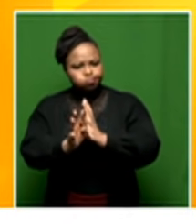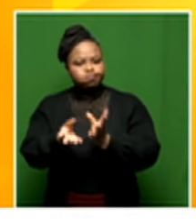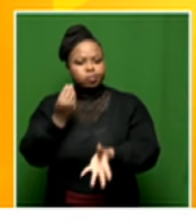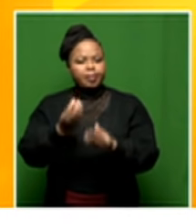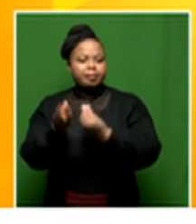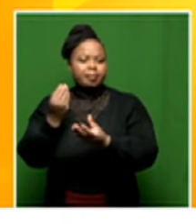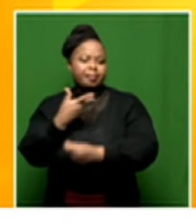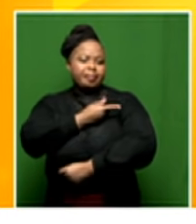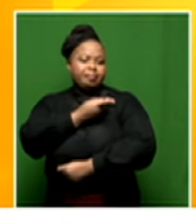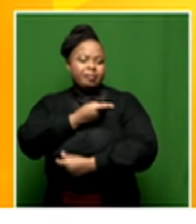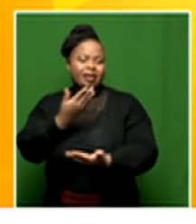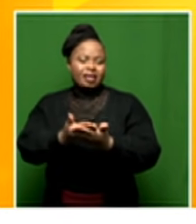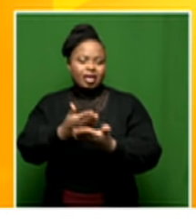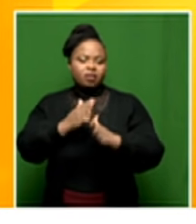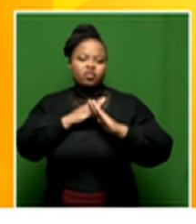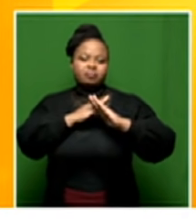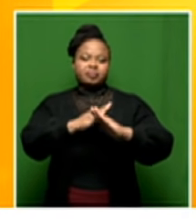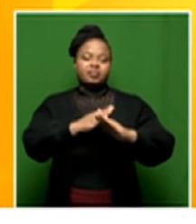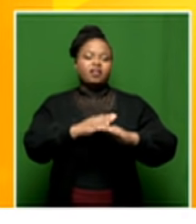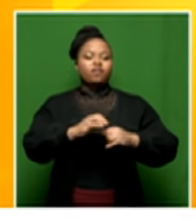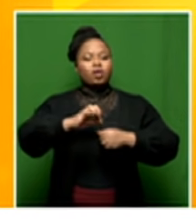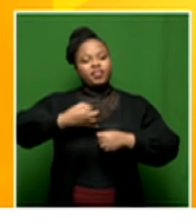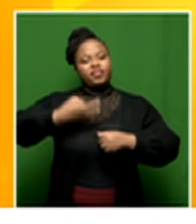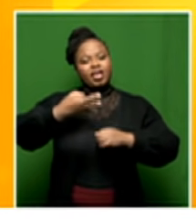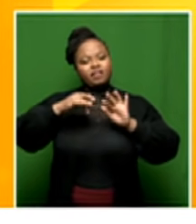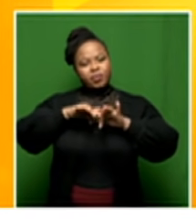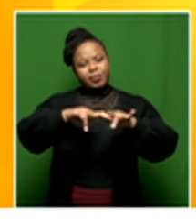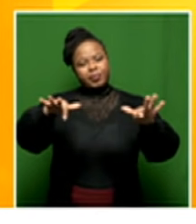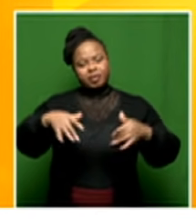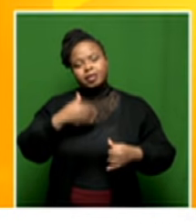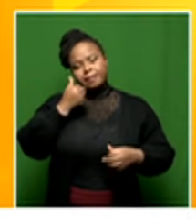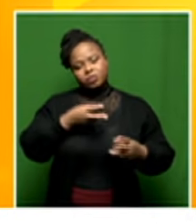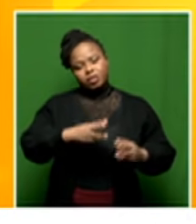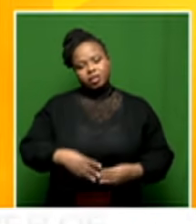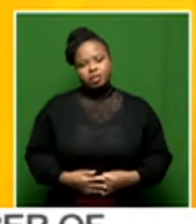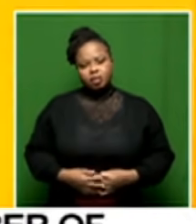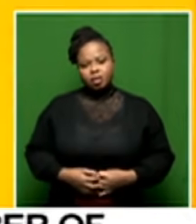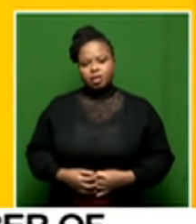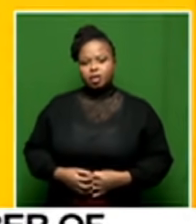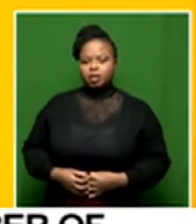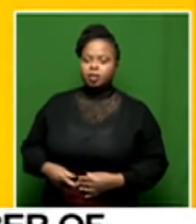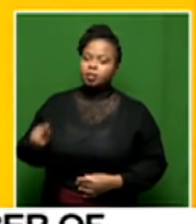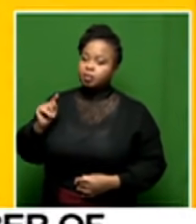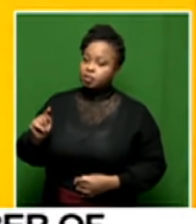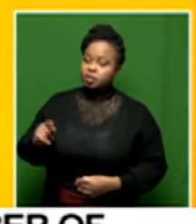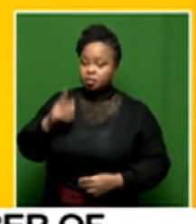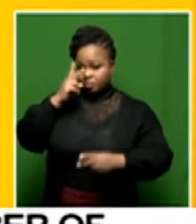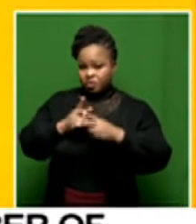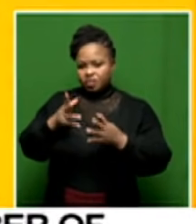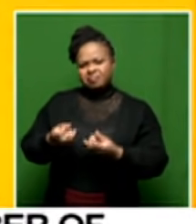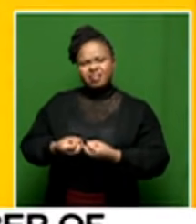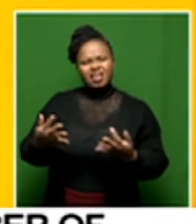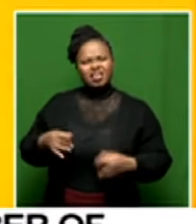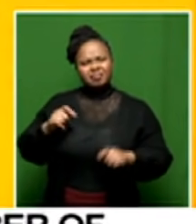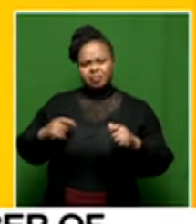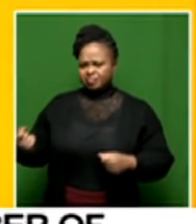will really stave off this particular third wave as best as possible that we can achieve. And Prof, a lot of people are getting